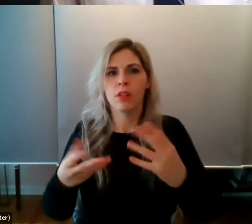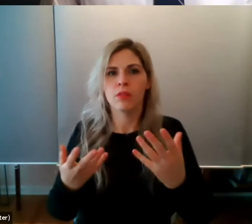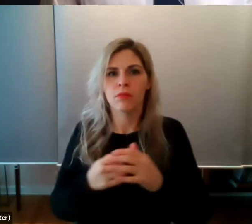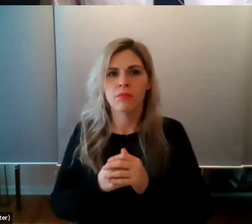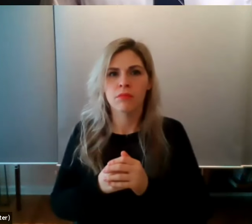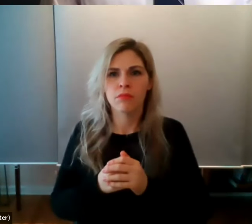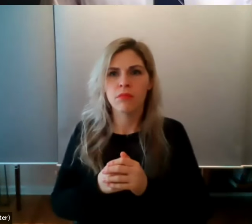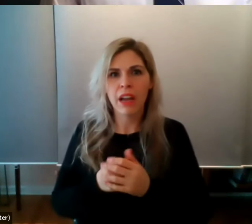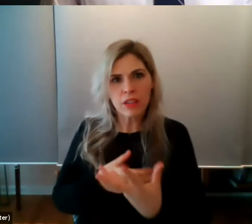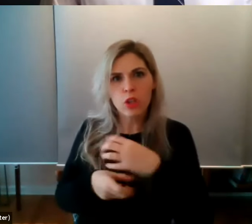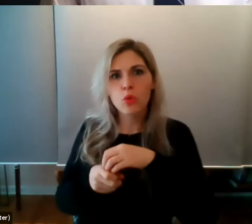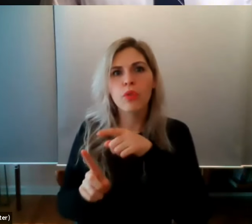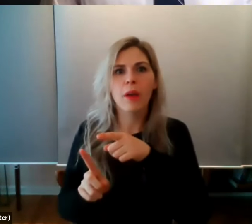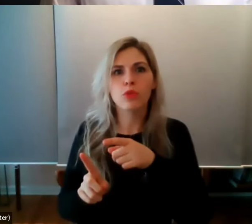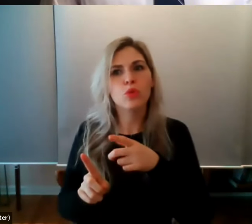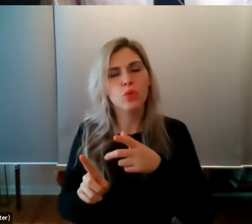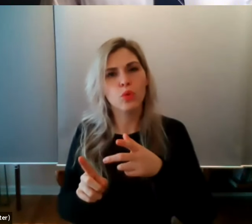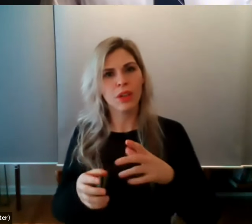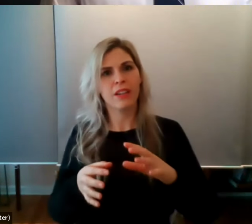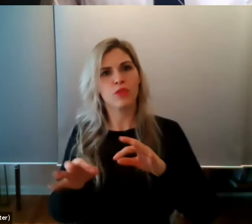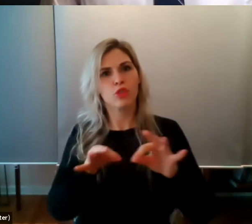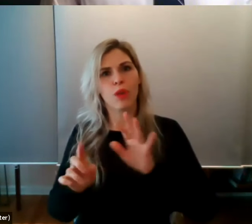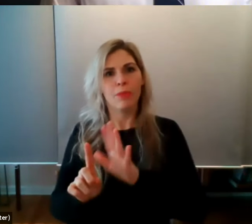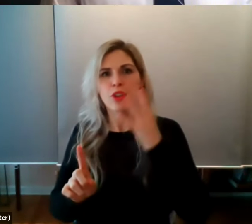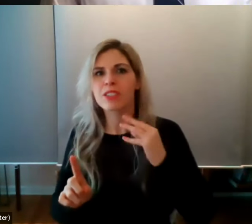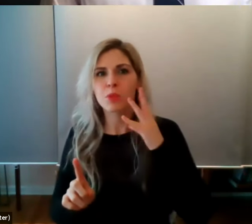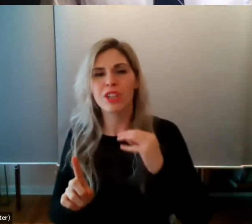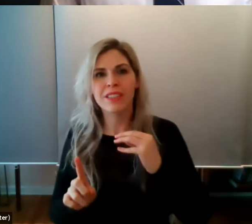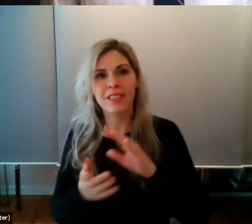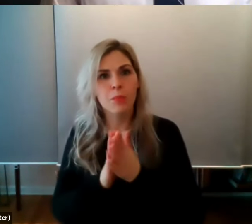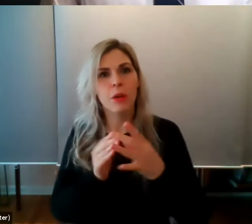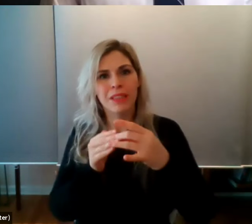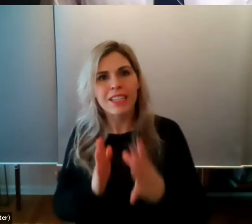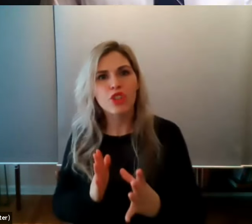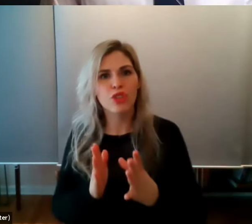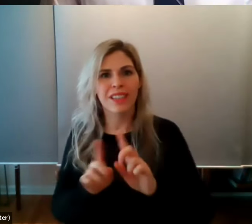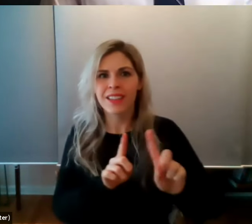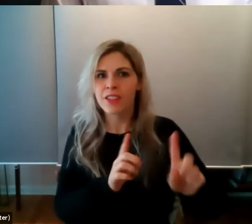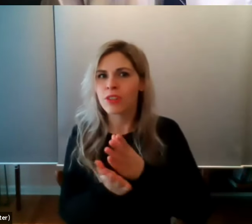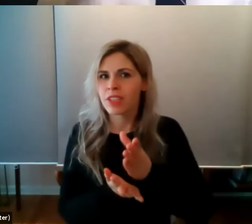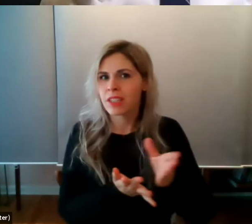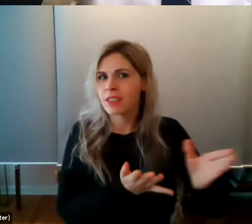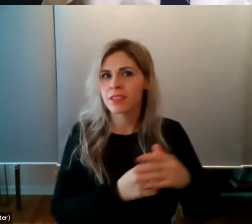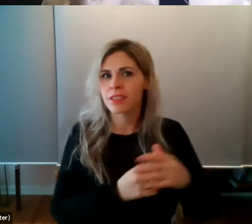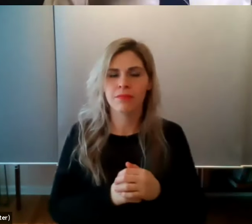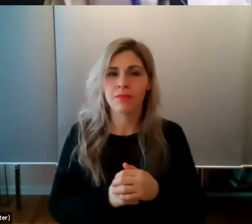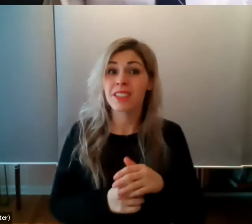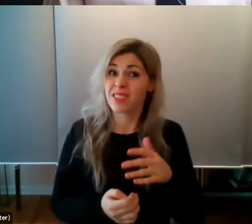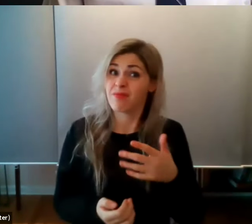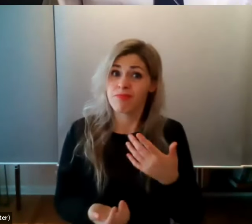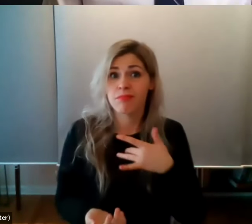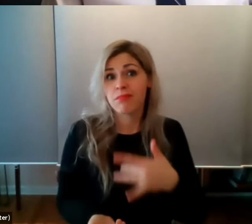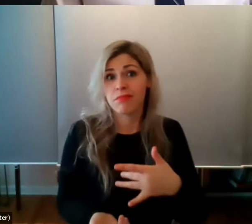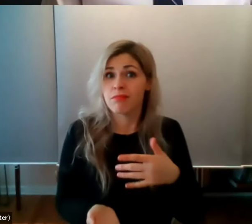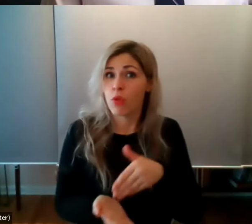voice and meet their own needs and be active leaders in all these fields. Because I think a lot of the times,